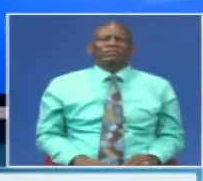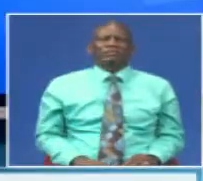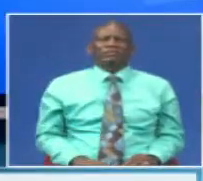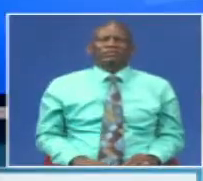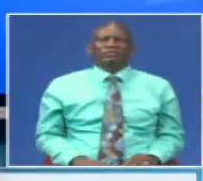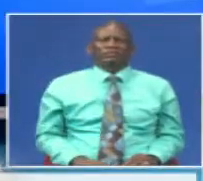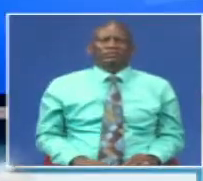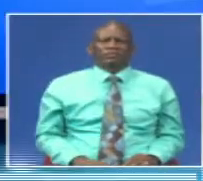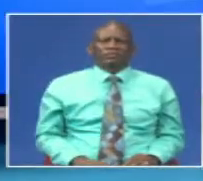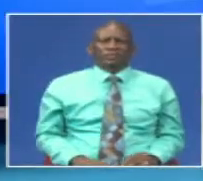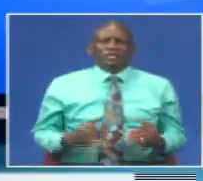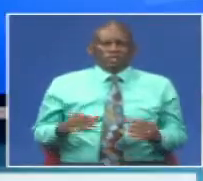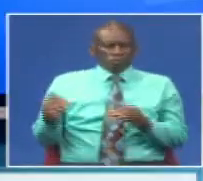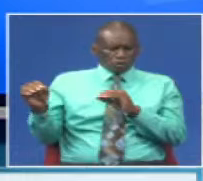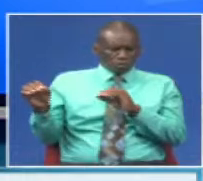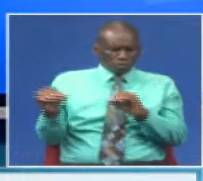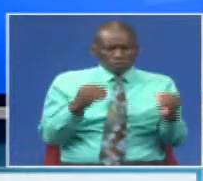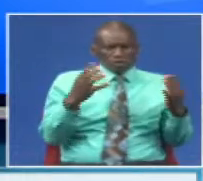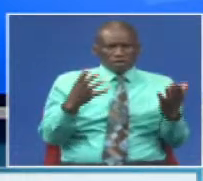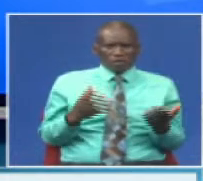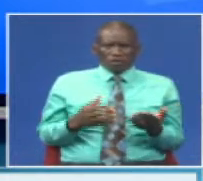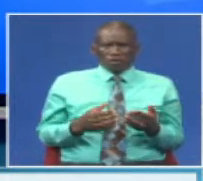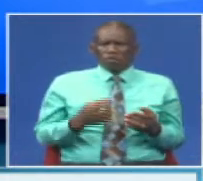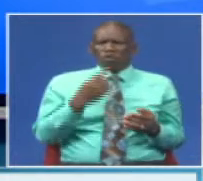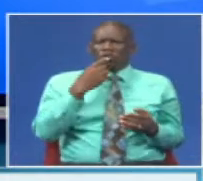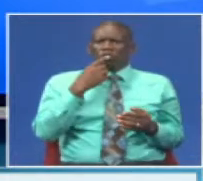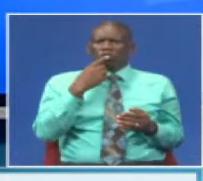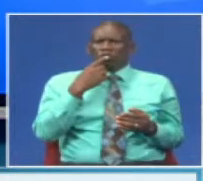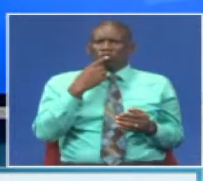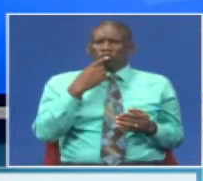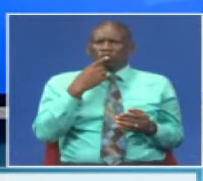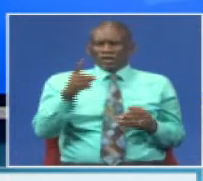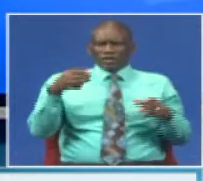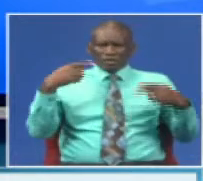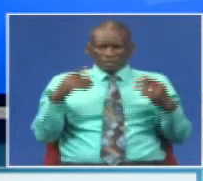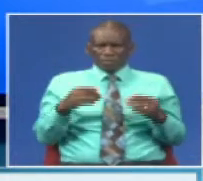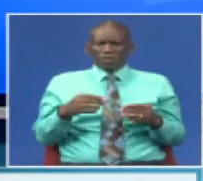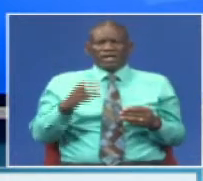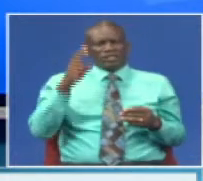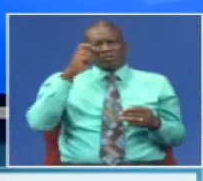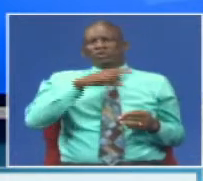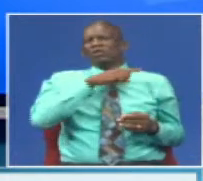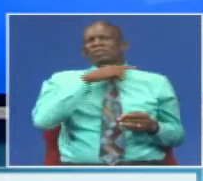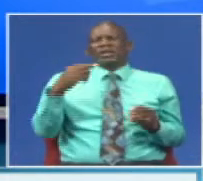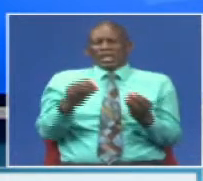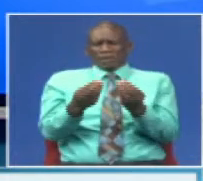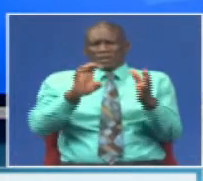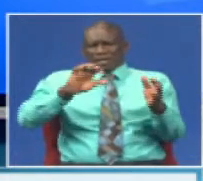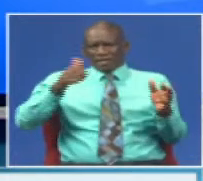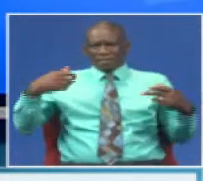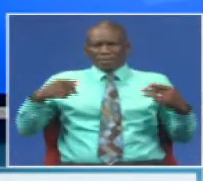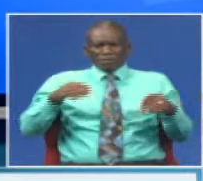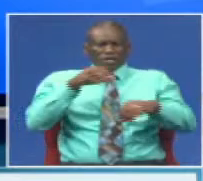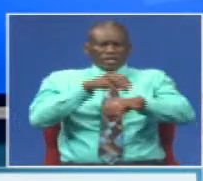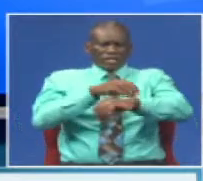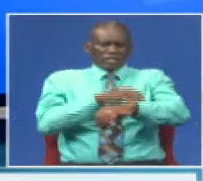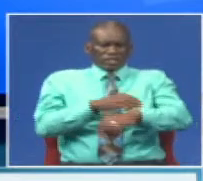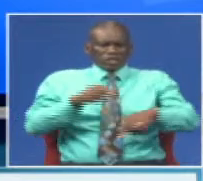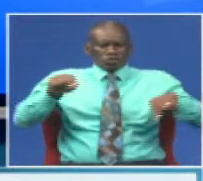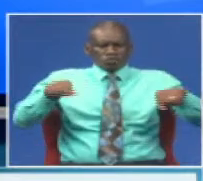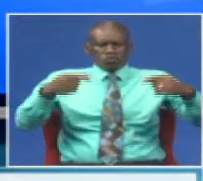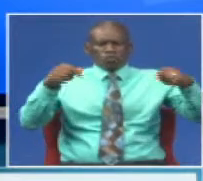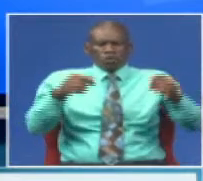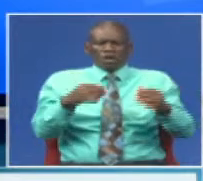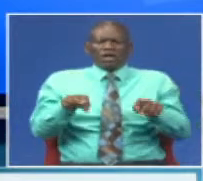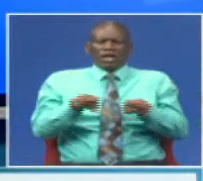Right, from that, let's cross borders now, and nearly 100 civilians are reported to have been killed and many more injured in clashes as rival